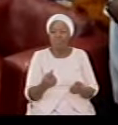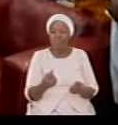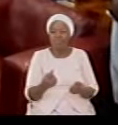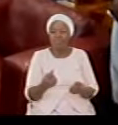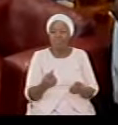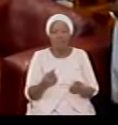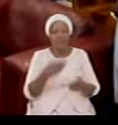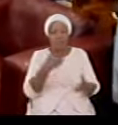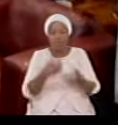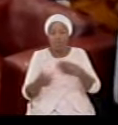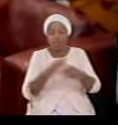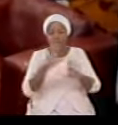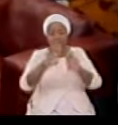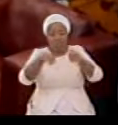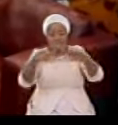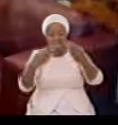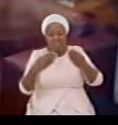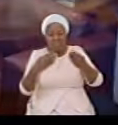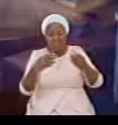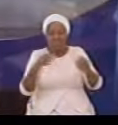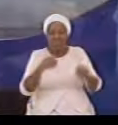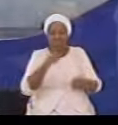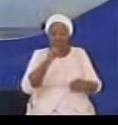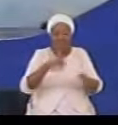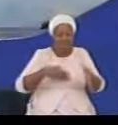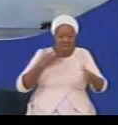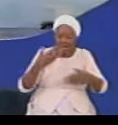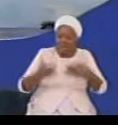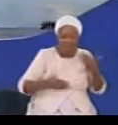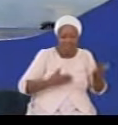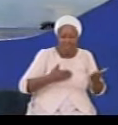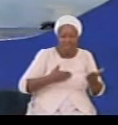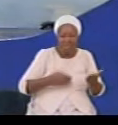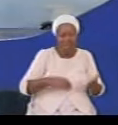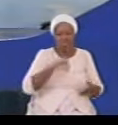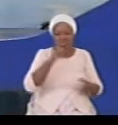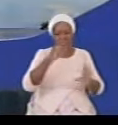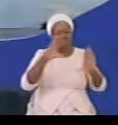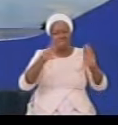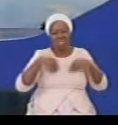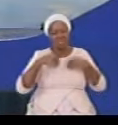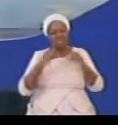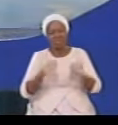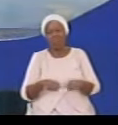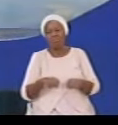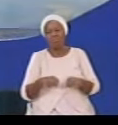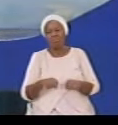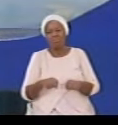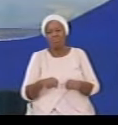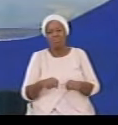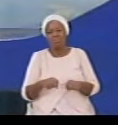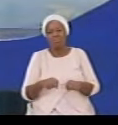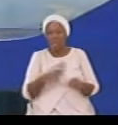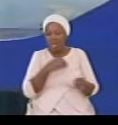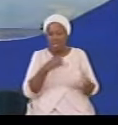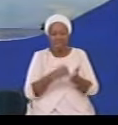Whatever you give grudgingly, not acceptable, a sin.